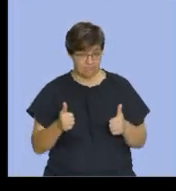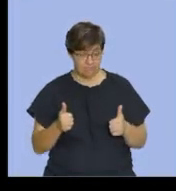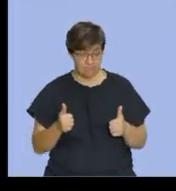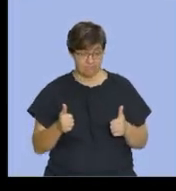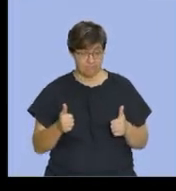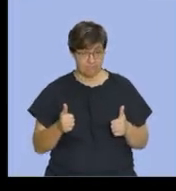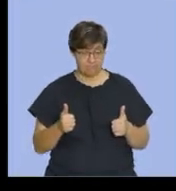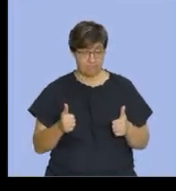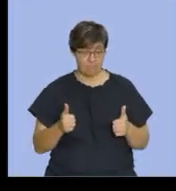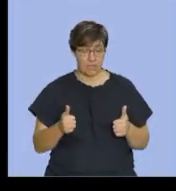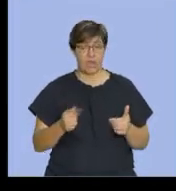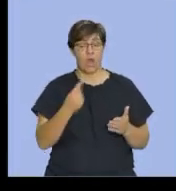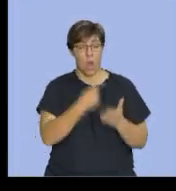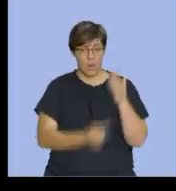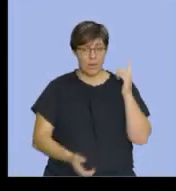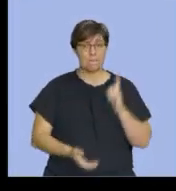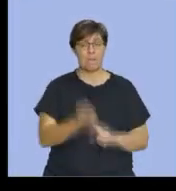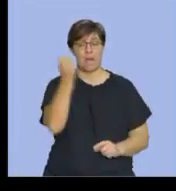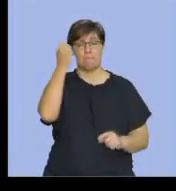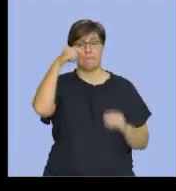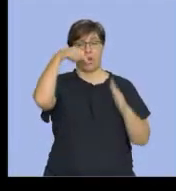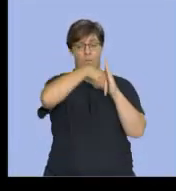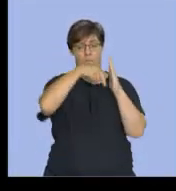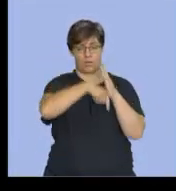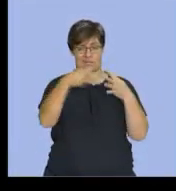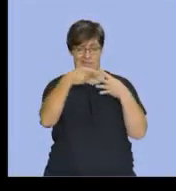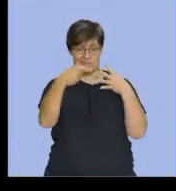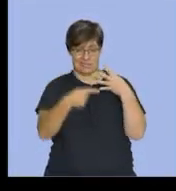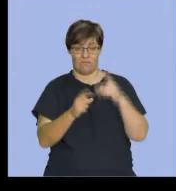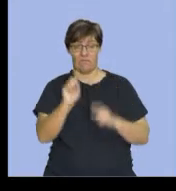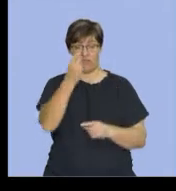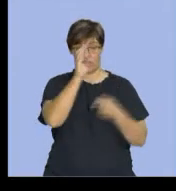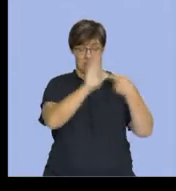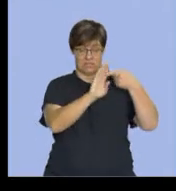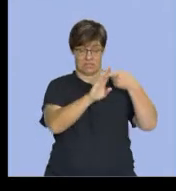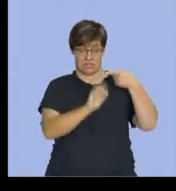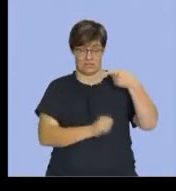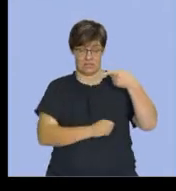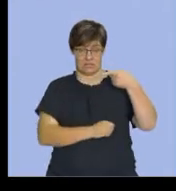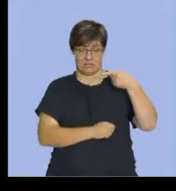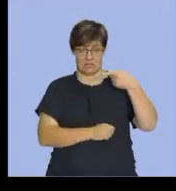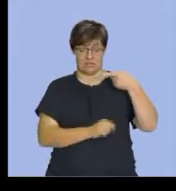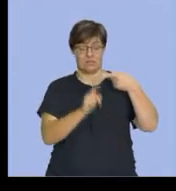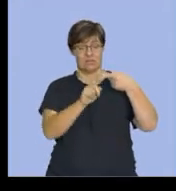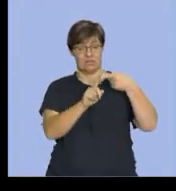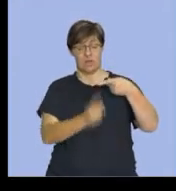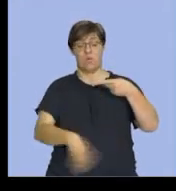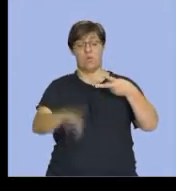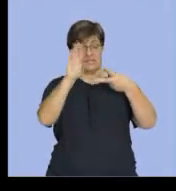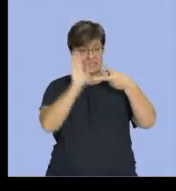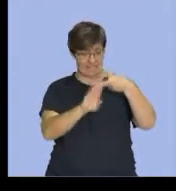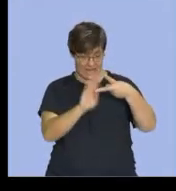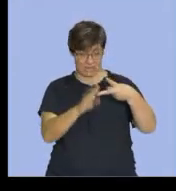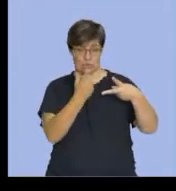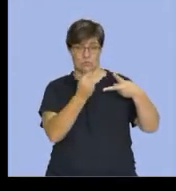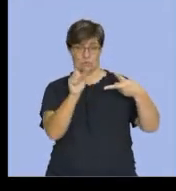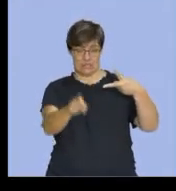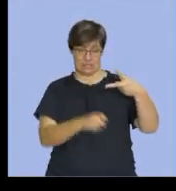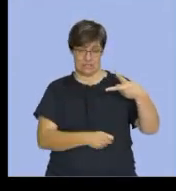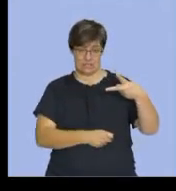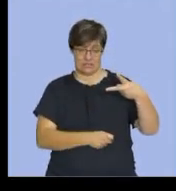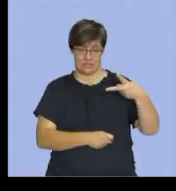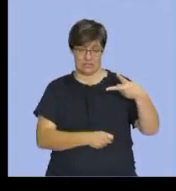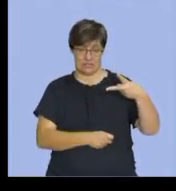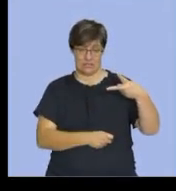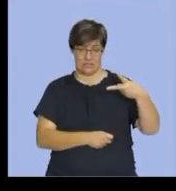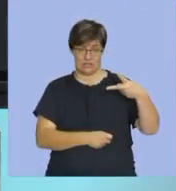We good? We've only found the components of the first one. Now we need to do the second